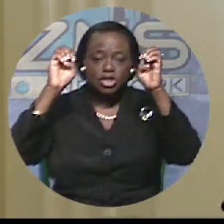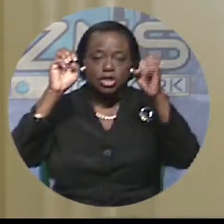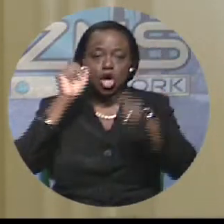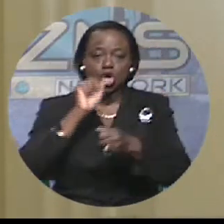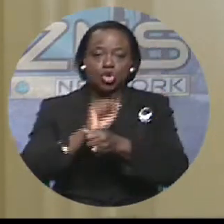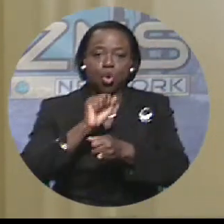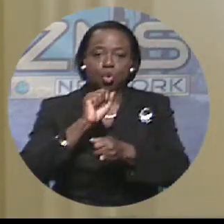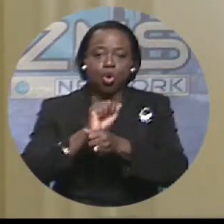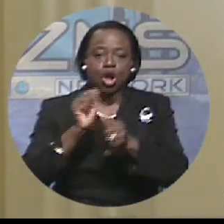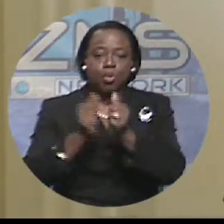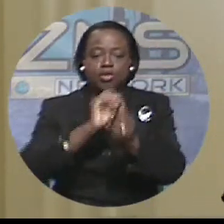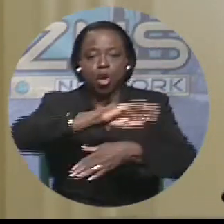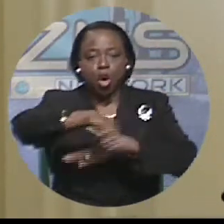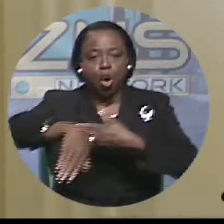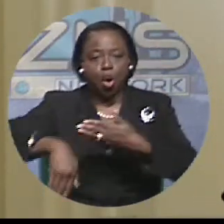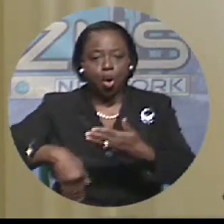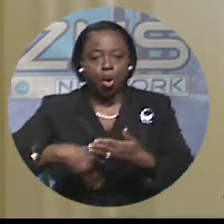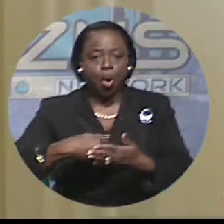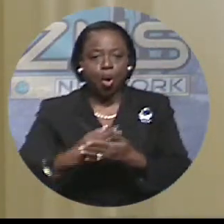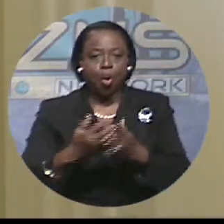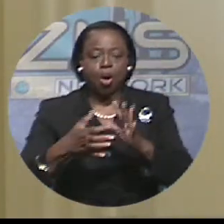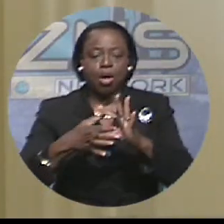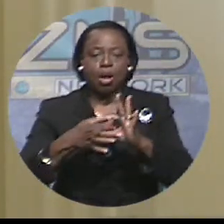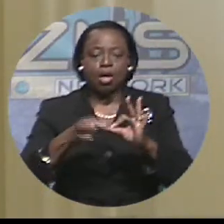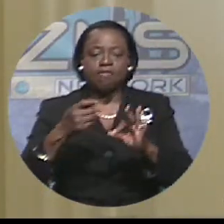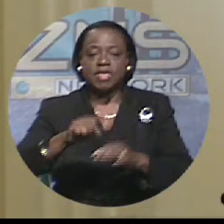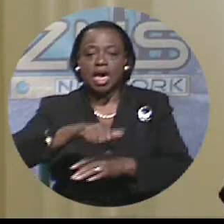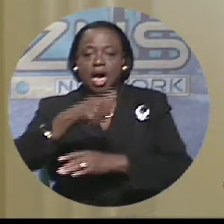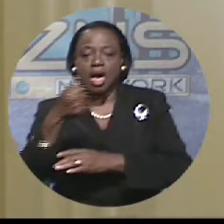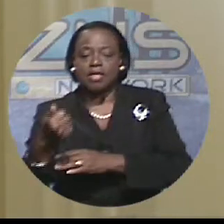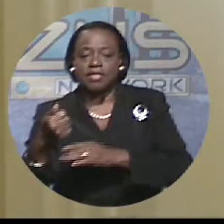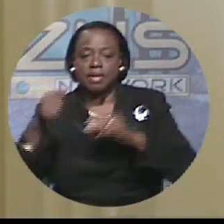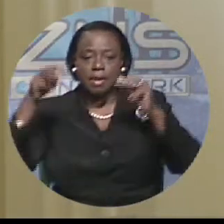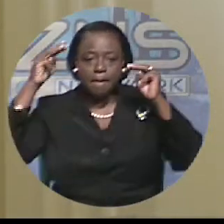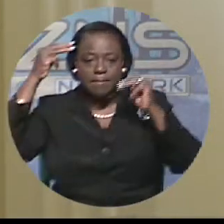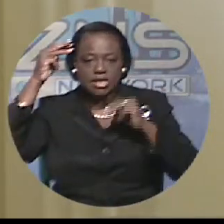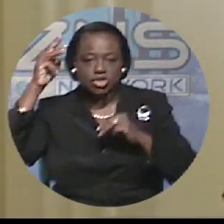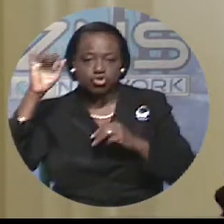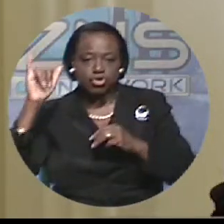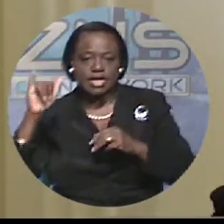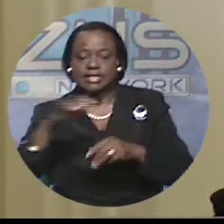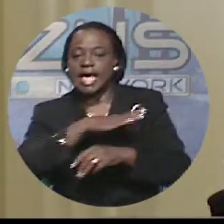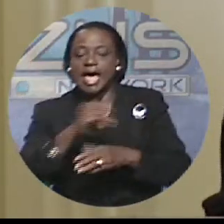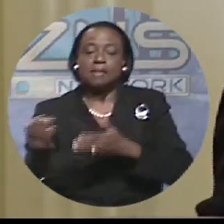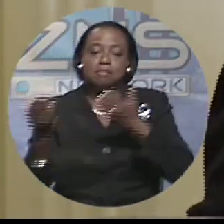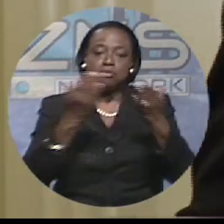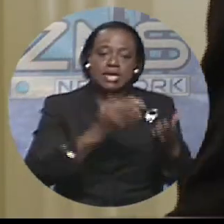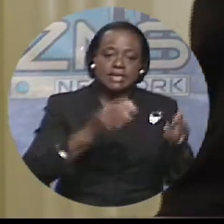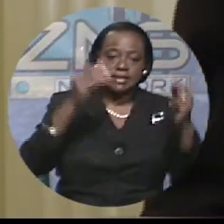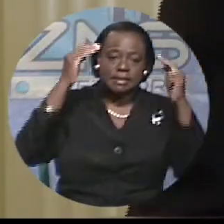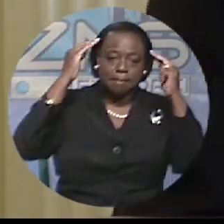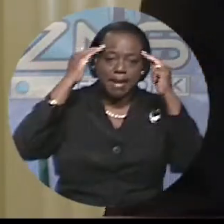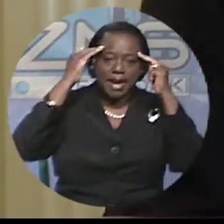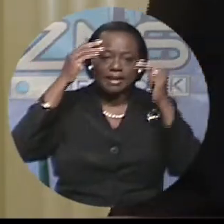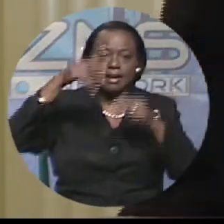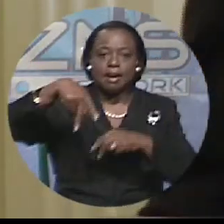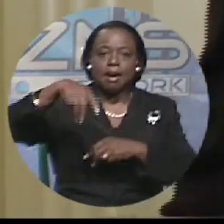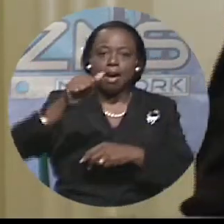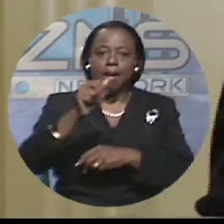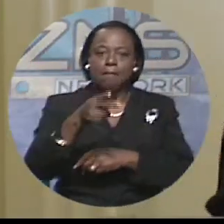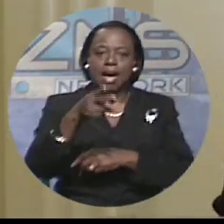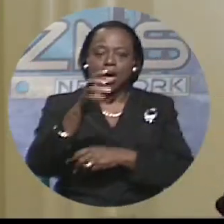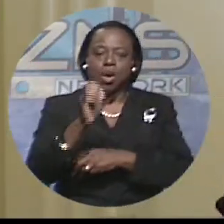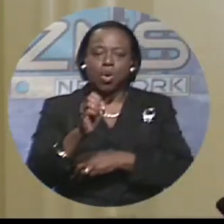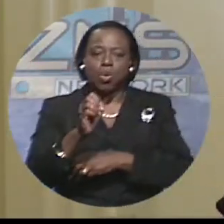work with all of the other ministries. And it brings to mind the PAHO,